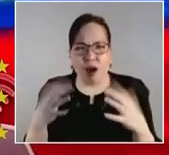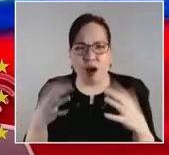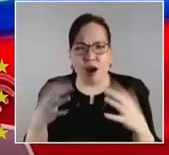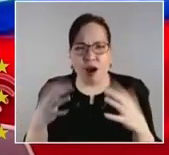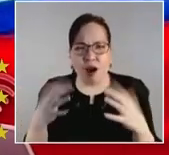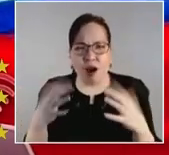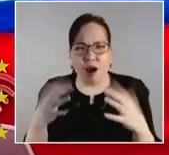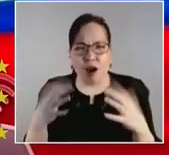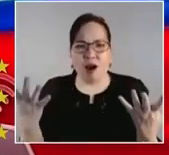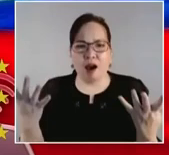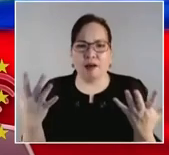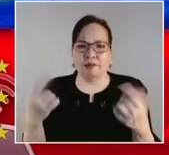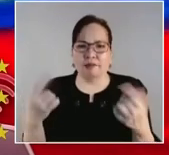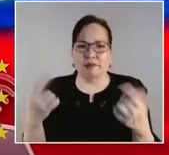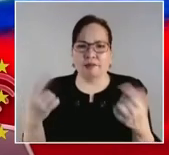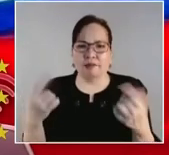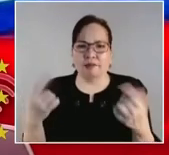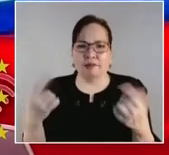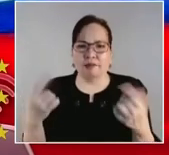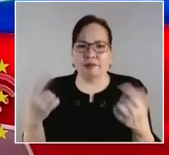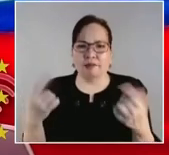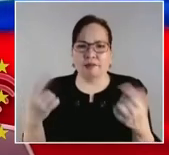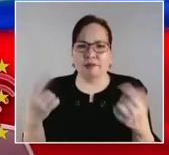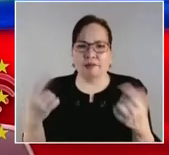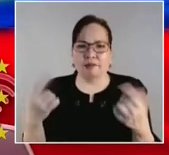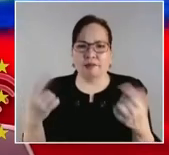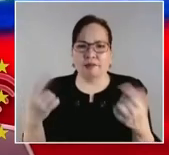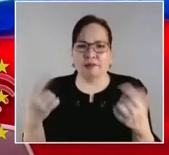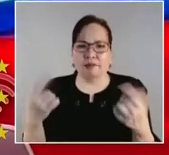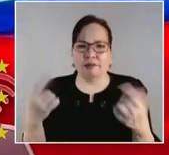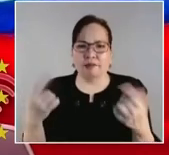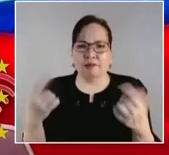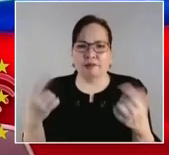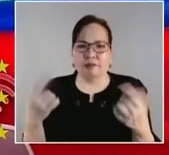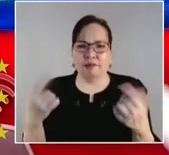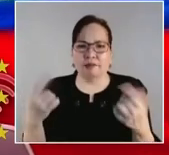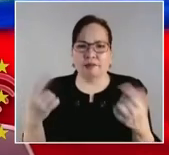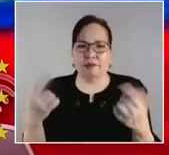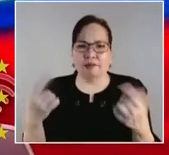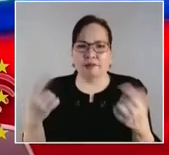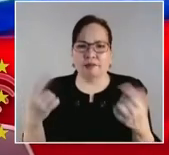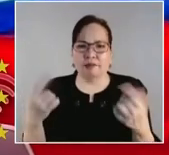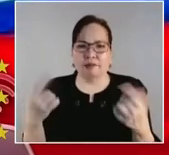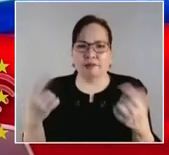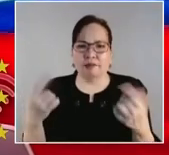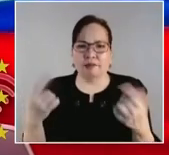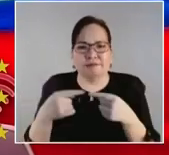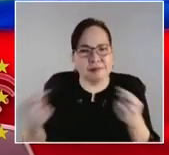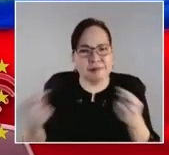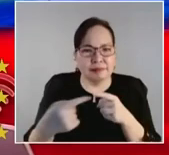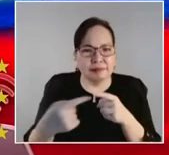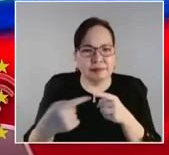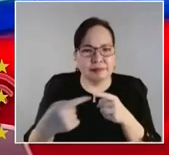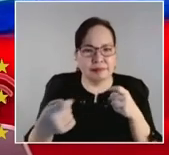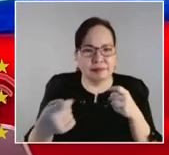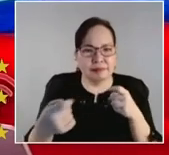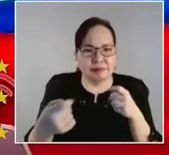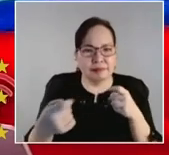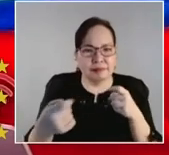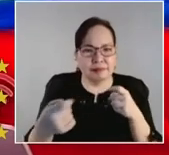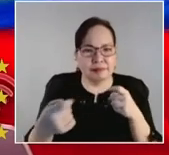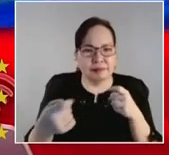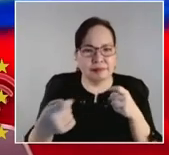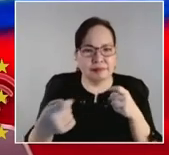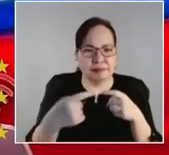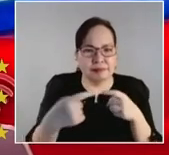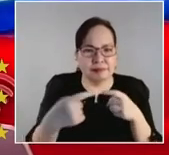ang mga competition ng superpowers ngayon, they are all nuclear armed. No? And we may be